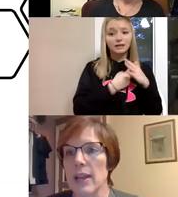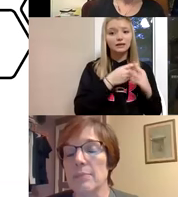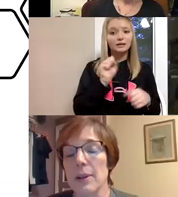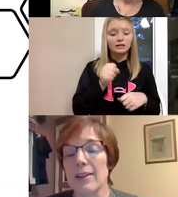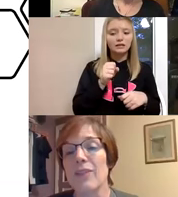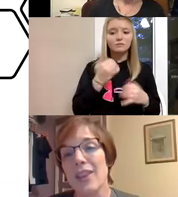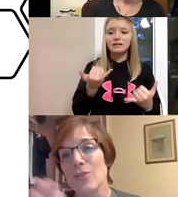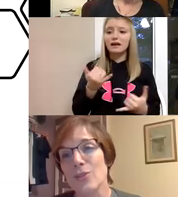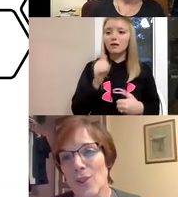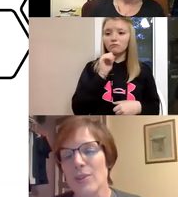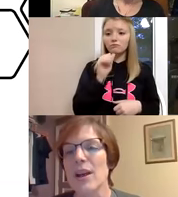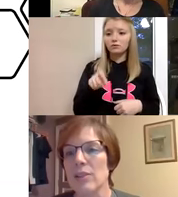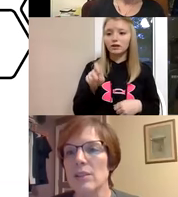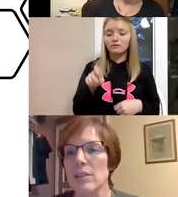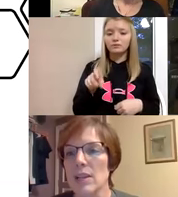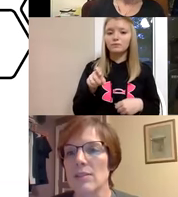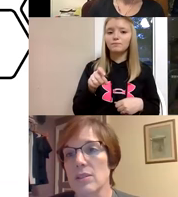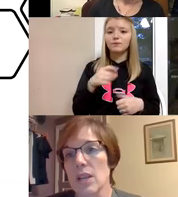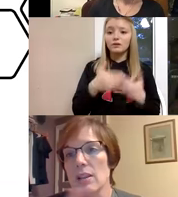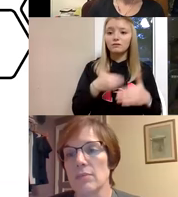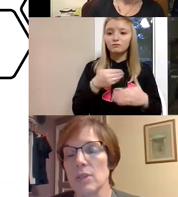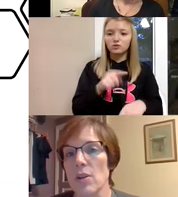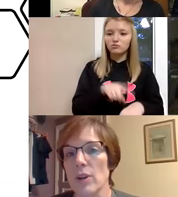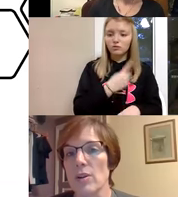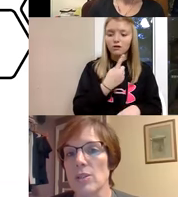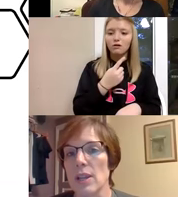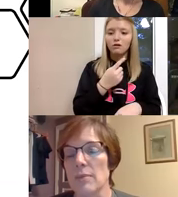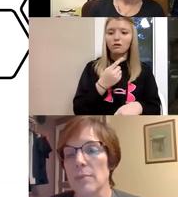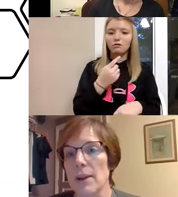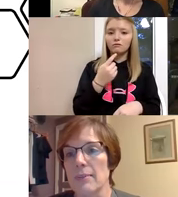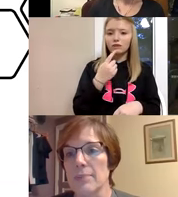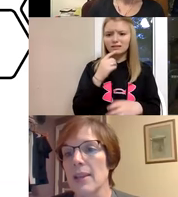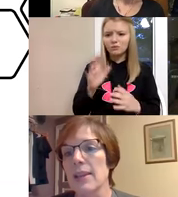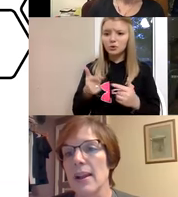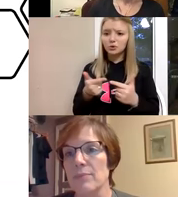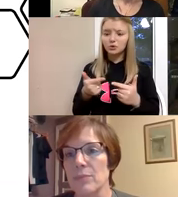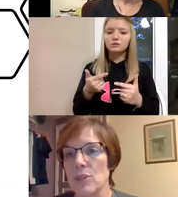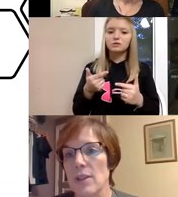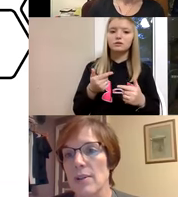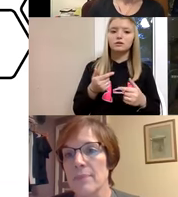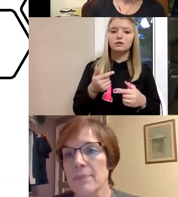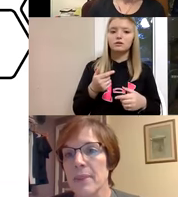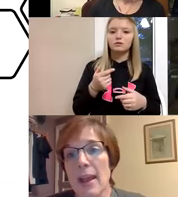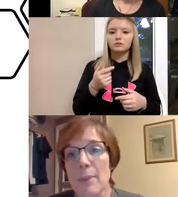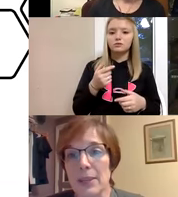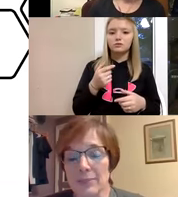every day. But if they go too long without it, they say, you know, it hurts again. But anyhow, just